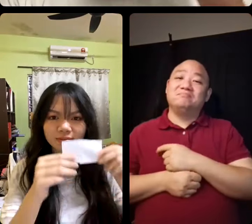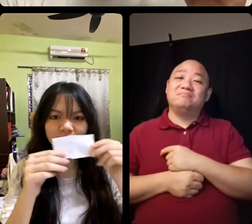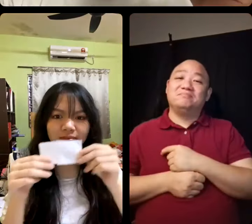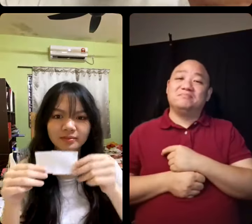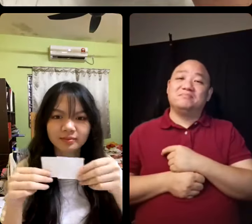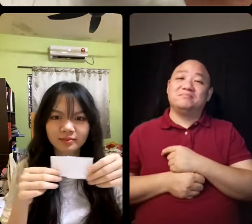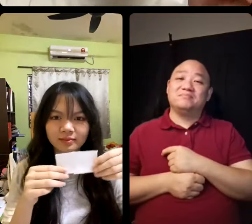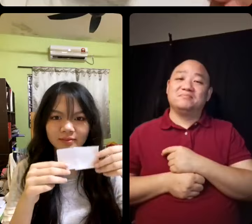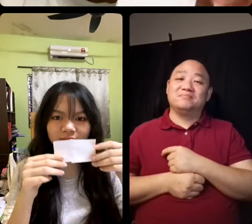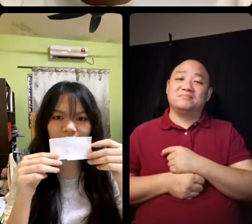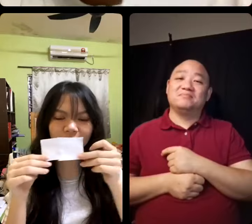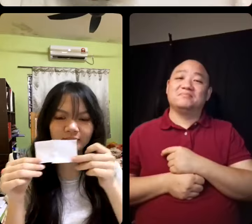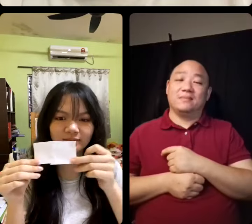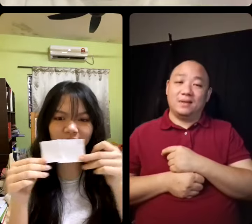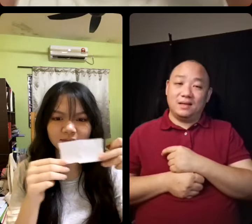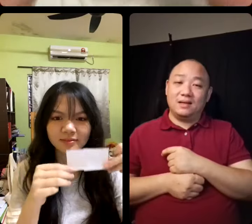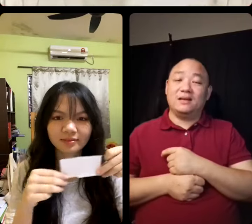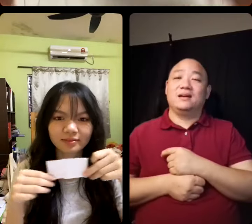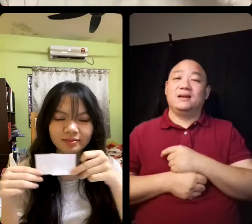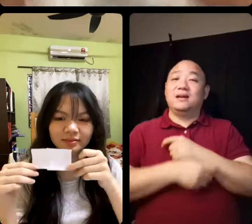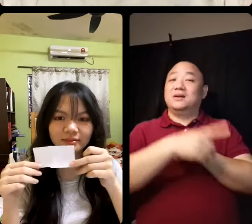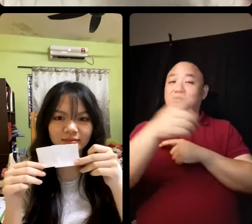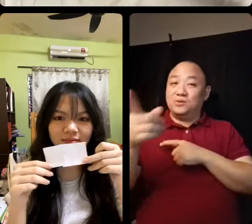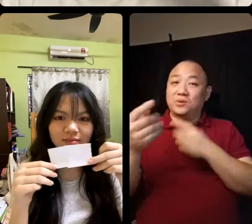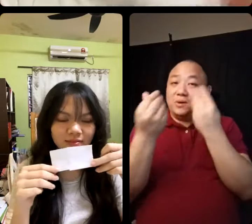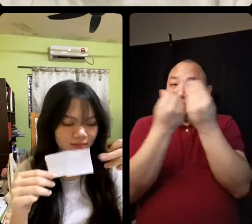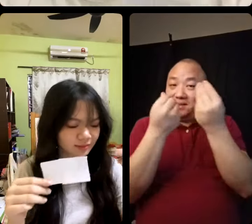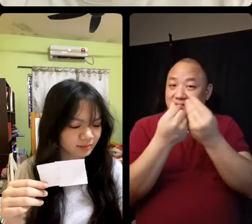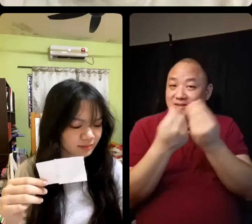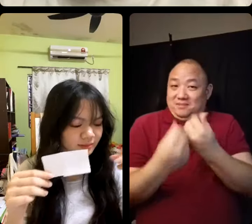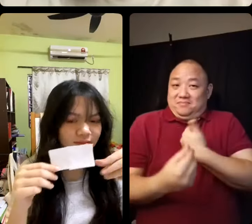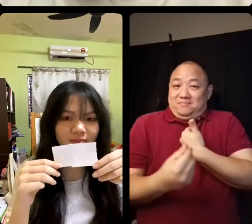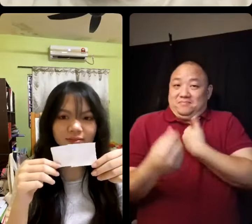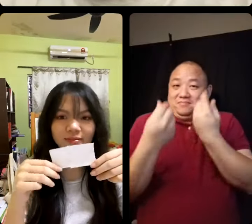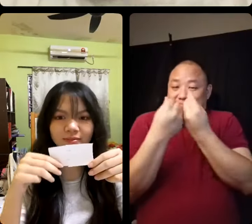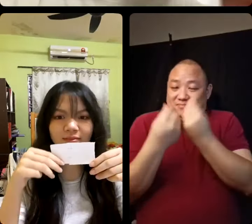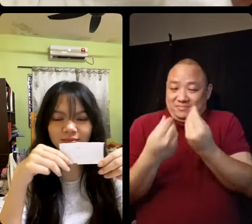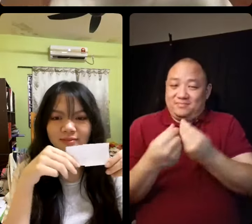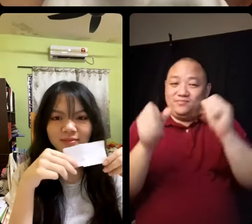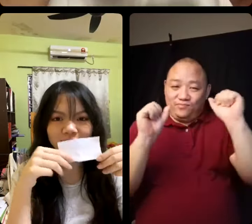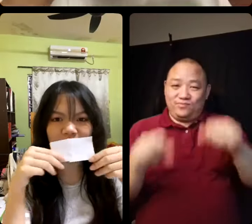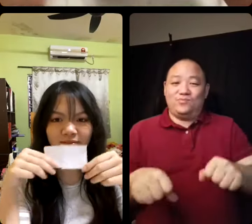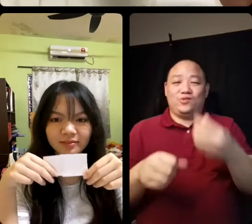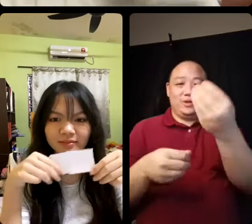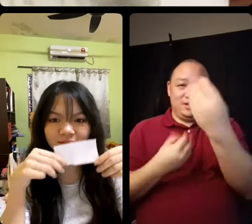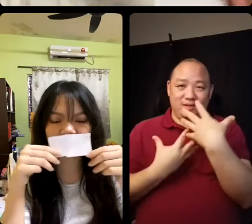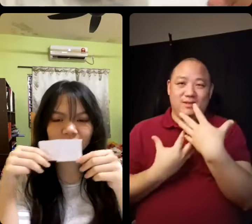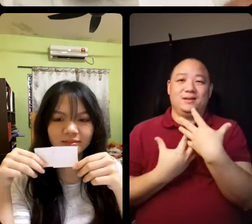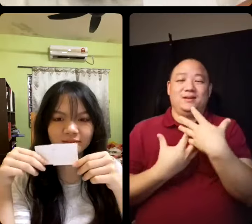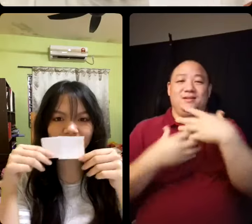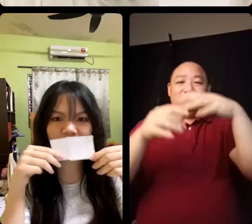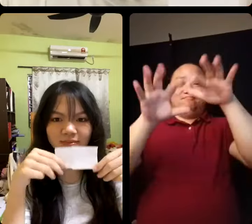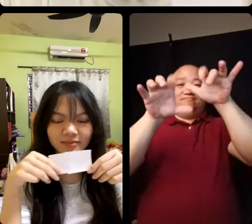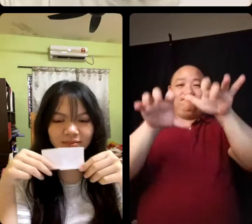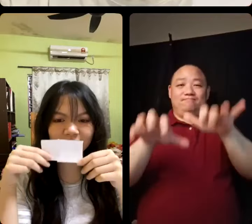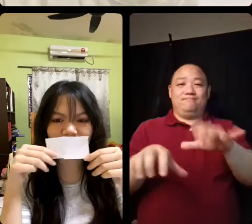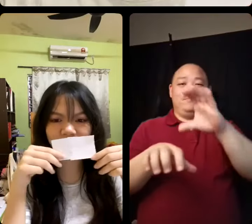guys can kira also and let me know in the chat, alright? In the comment, let me know how much time you've left over